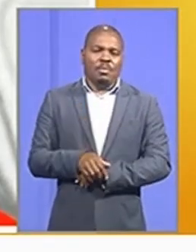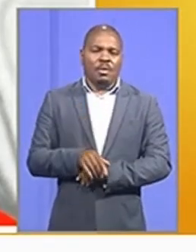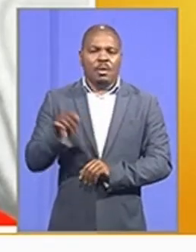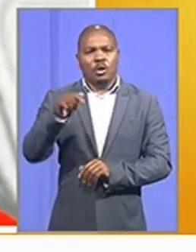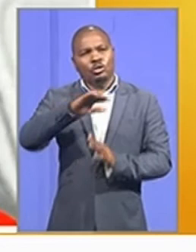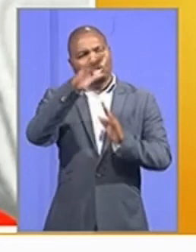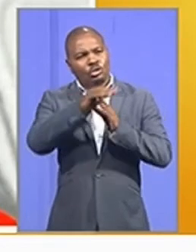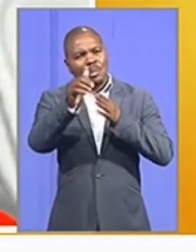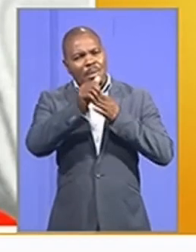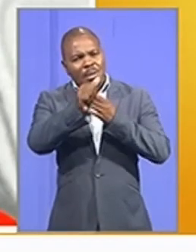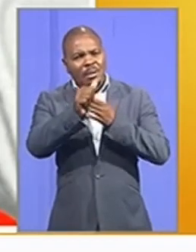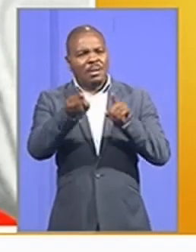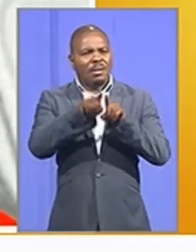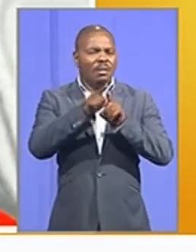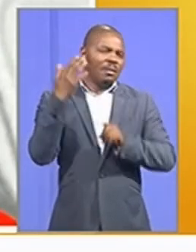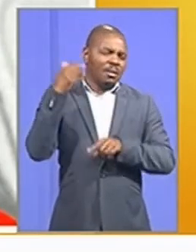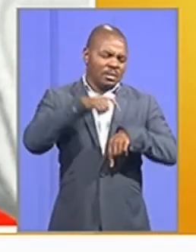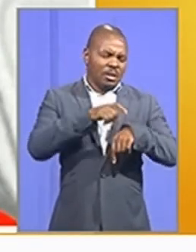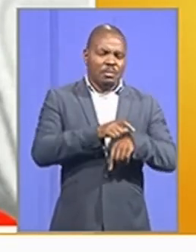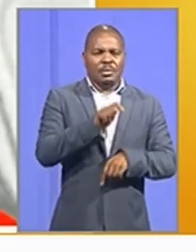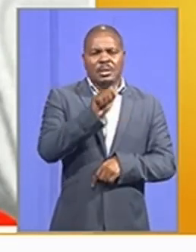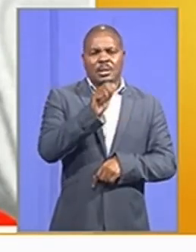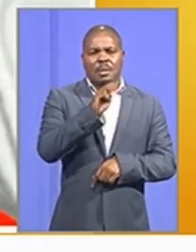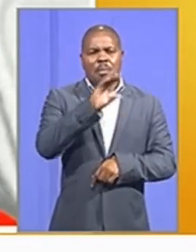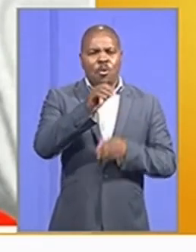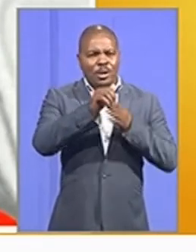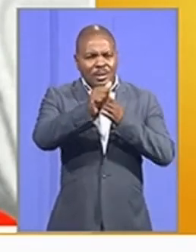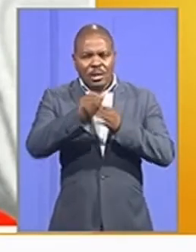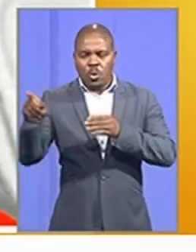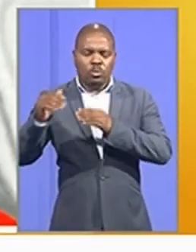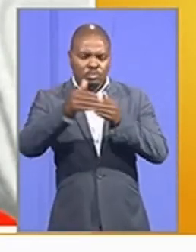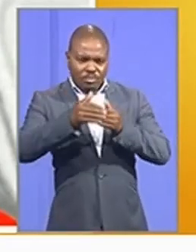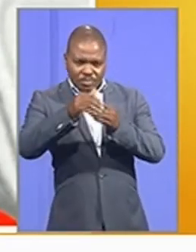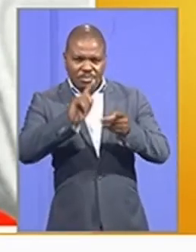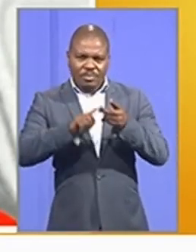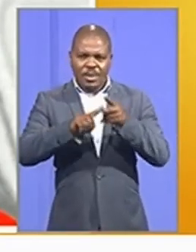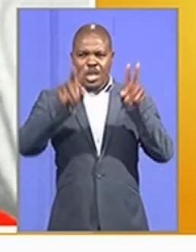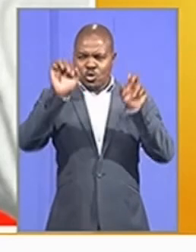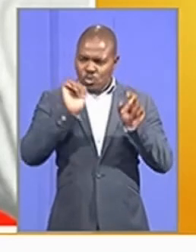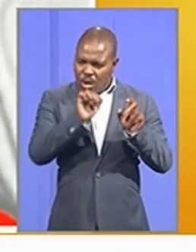leaders, including President Oliver Tambo, to make sure that his issues were attended to